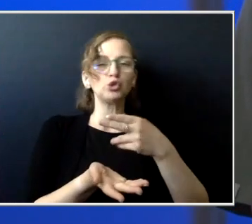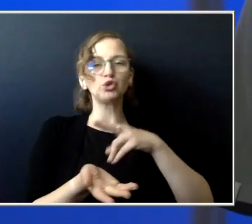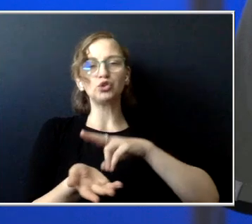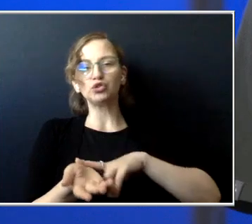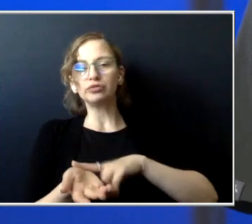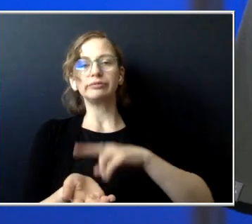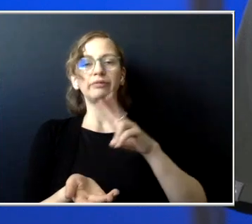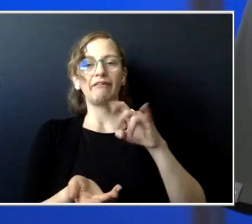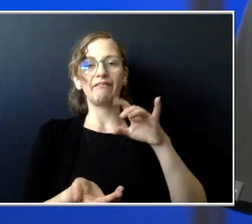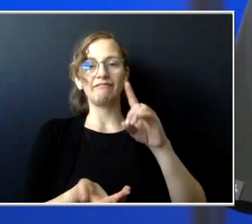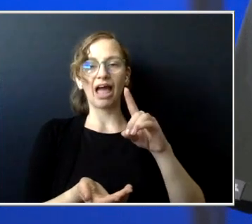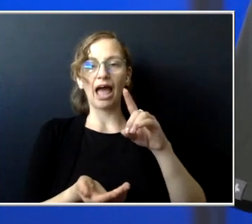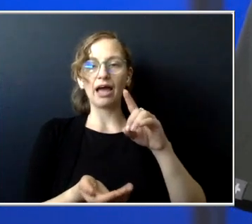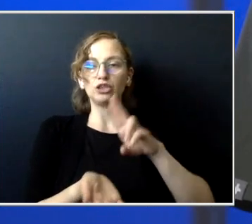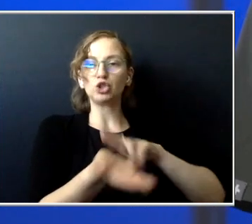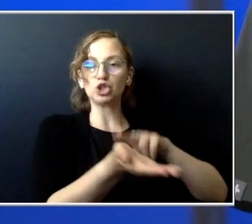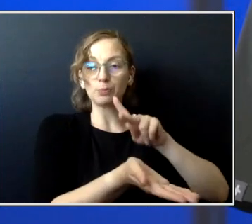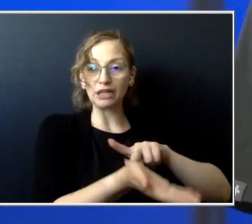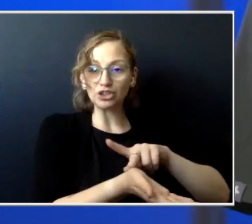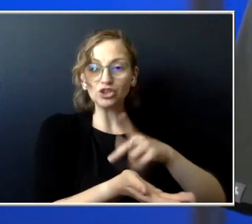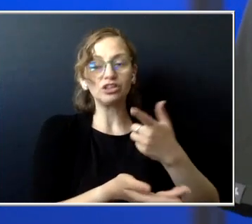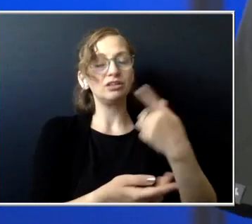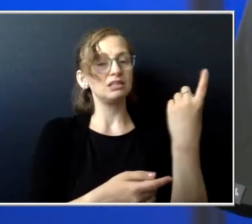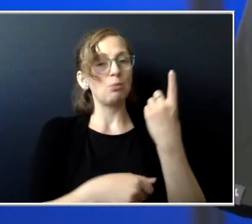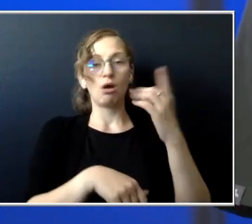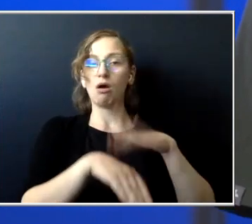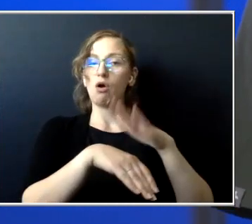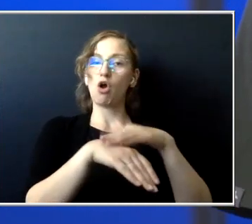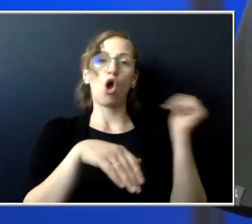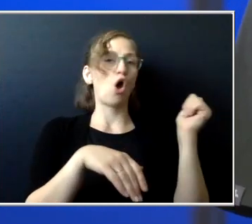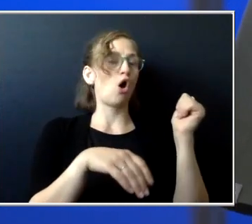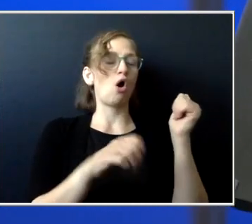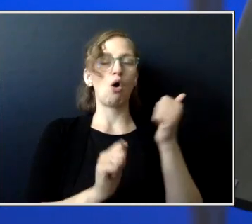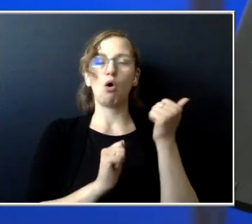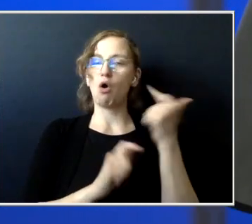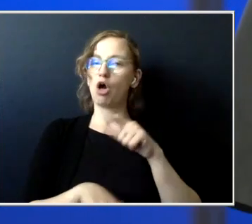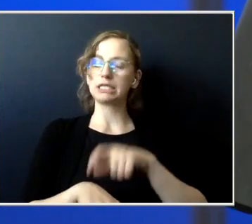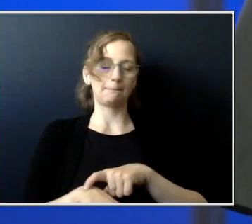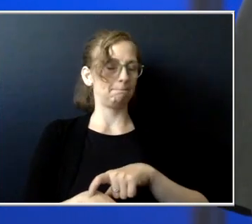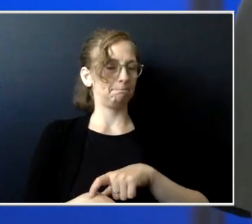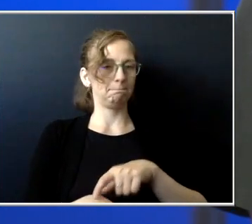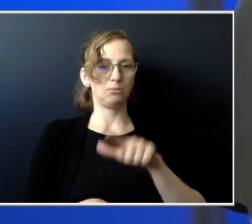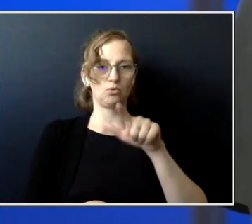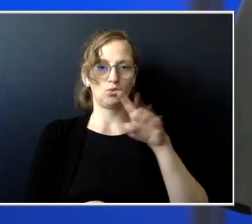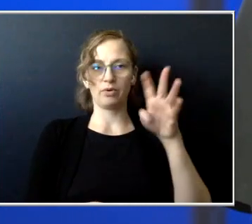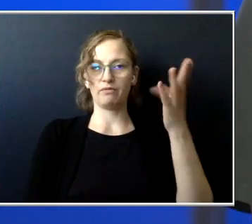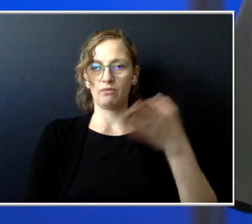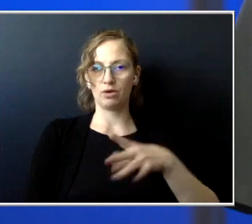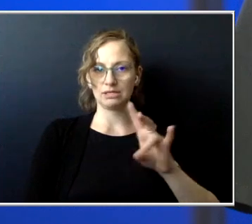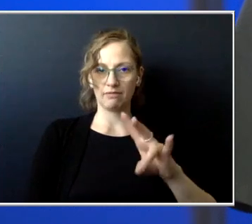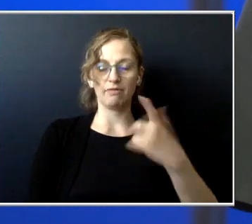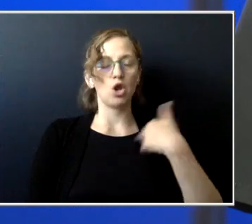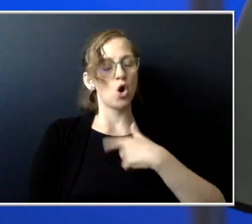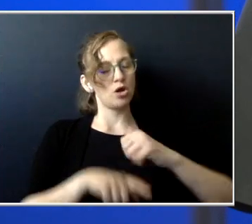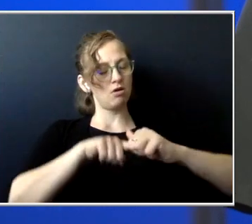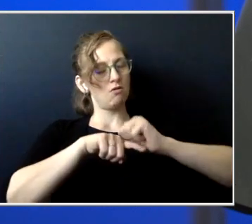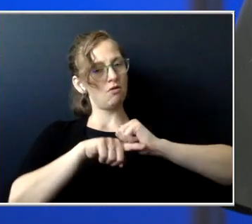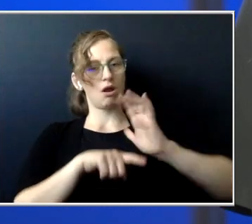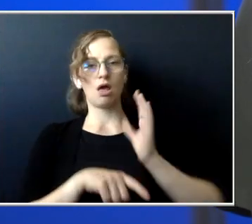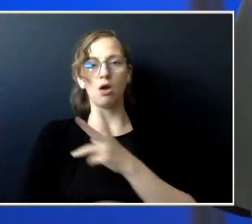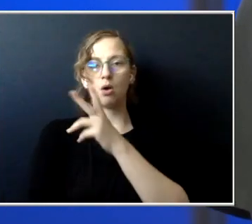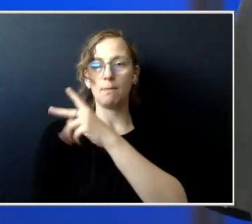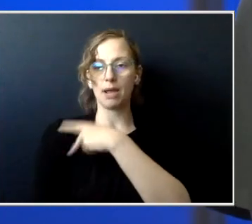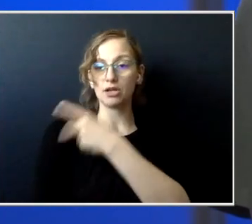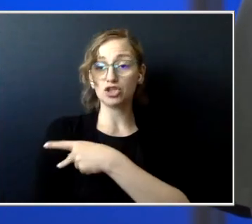have someone on call 24/7, and we do a lot of training with our patients on any time, day or night. If you have an emergency,